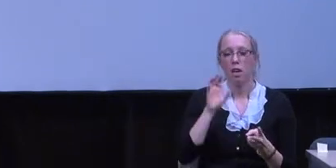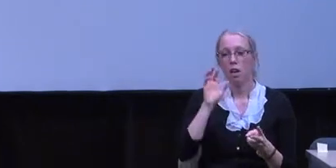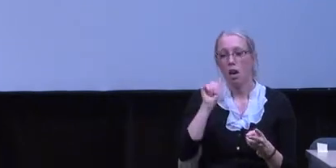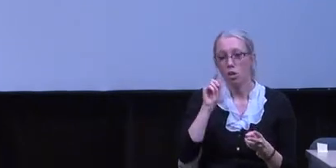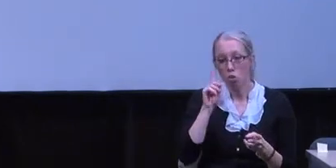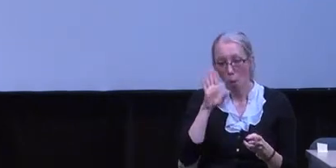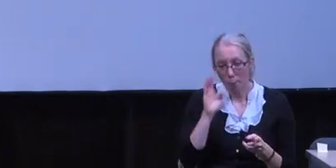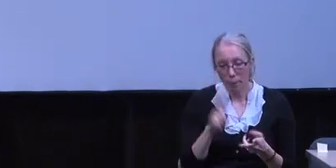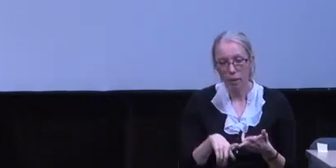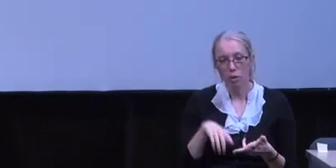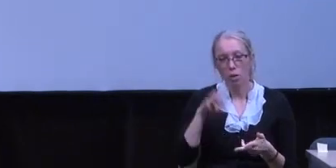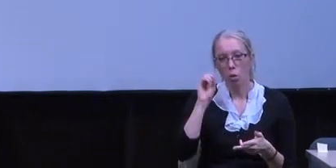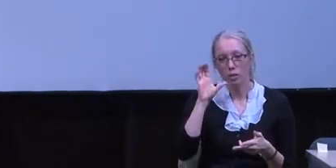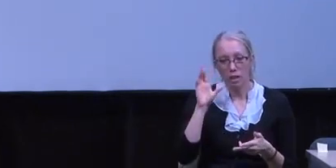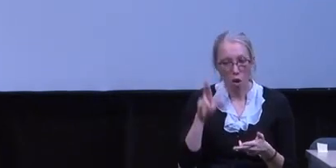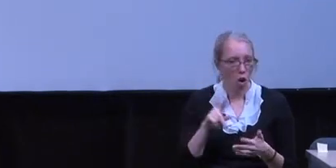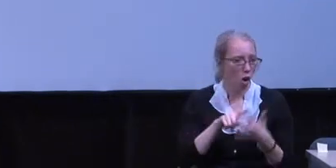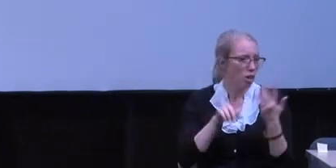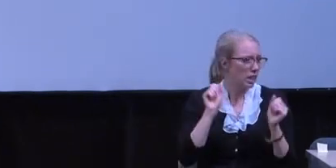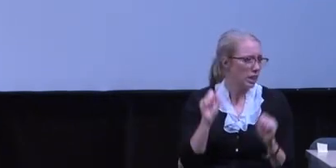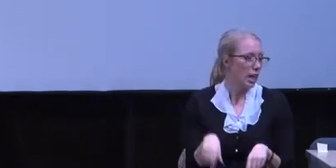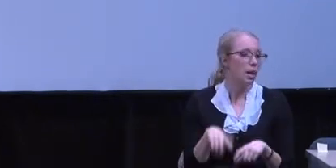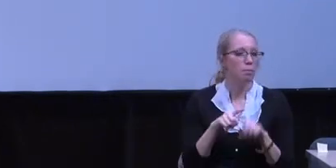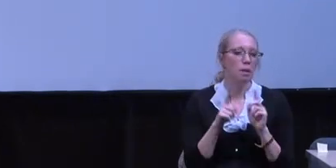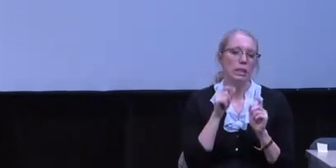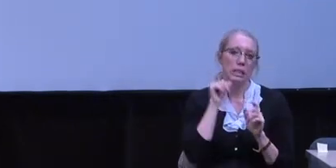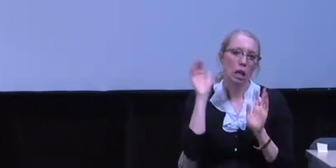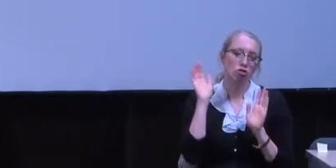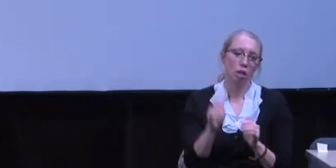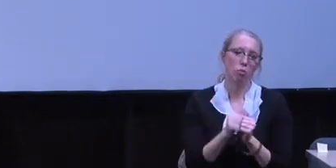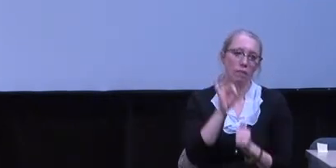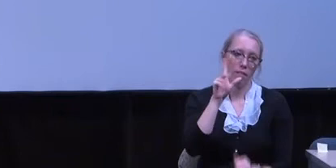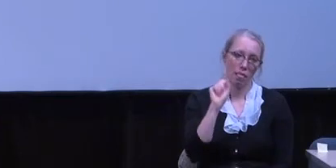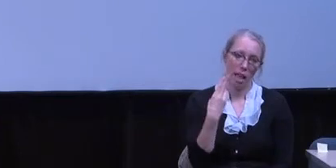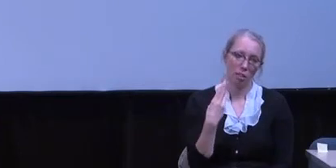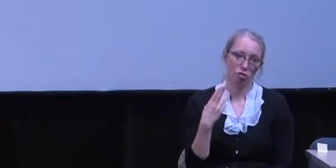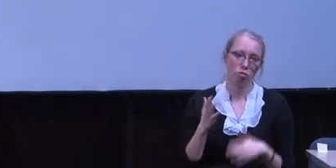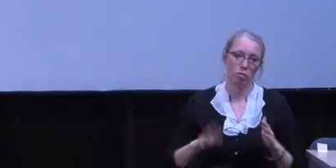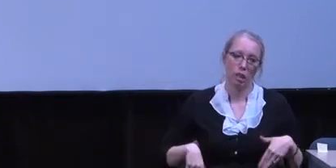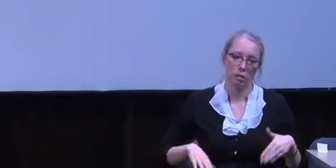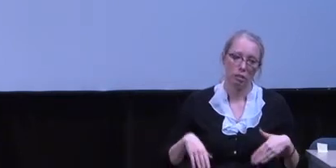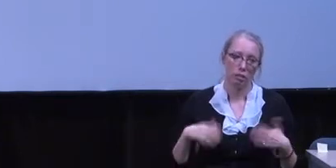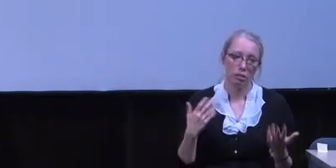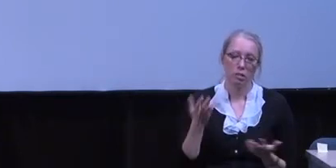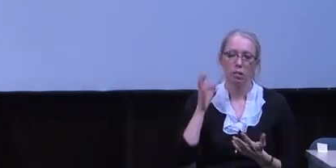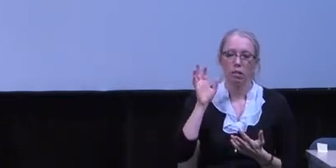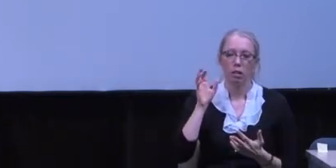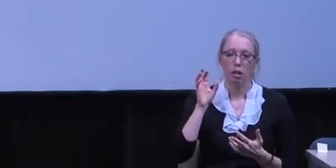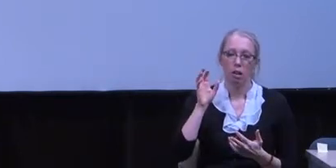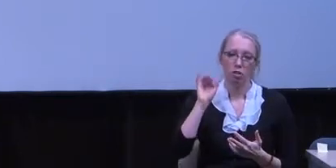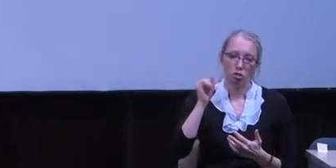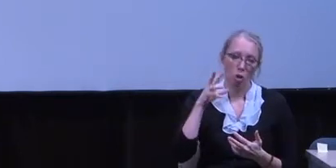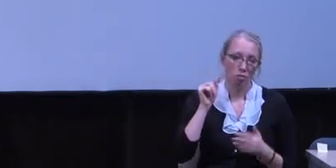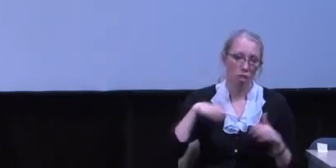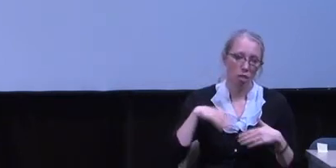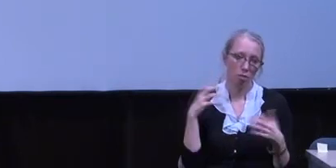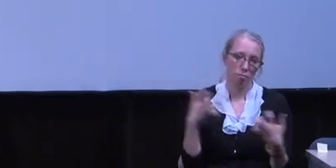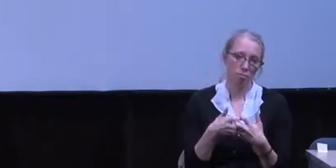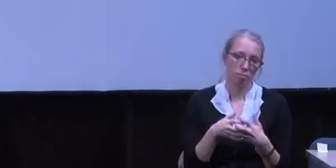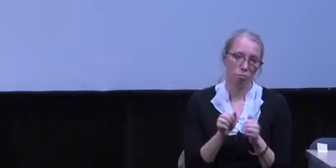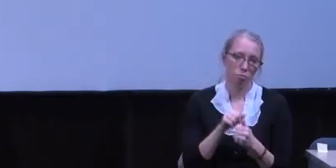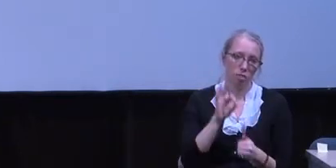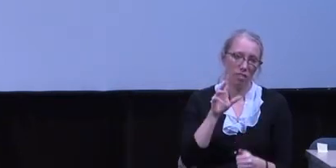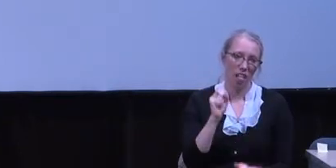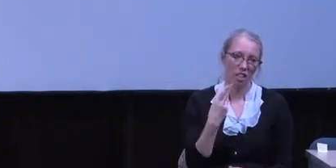of things. But it doesn't quite work super great with Flash yet. You're getting there, but I would recommend